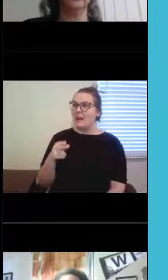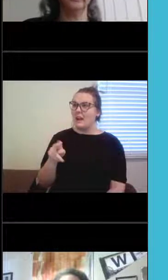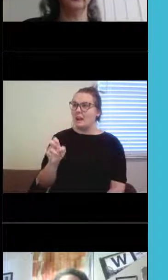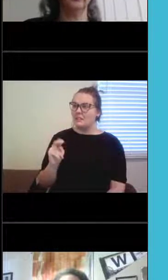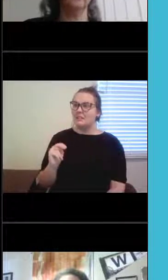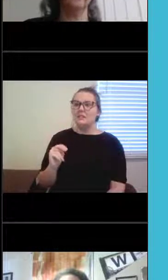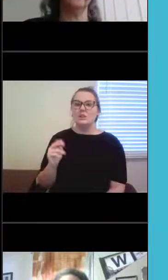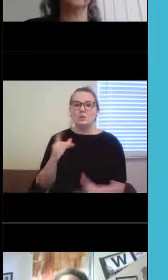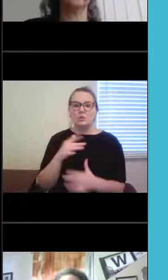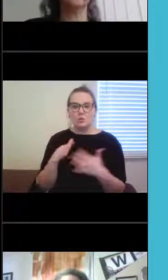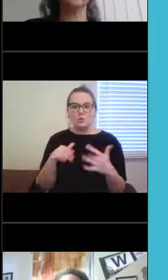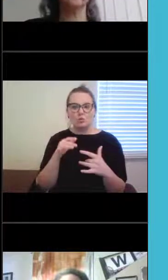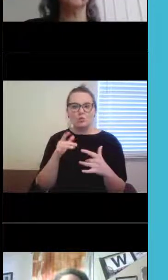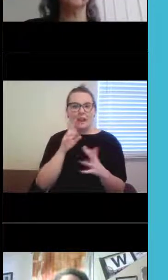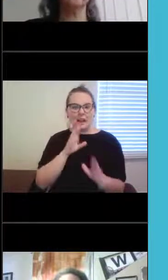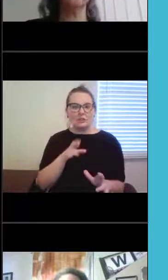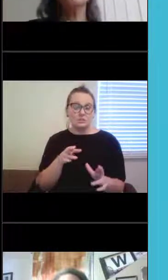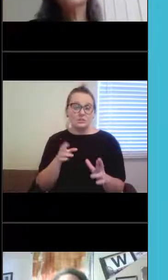still quite harmful.